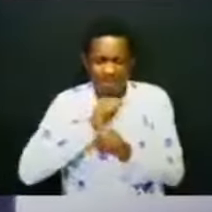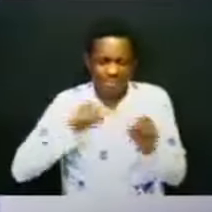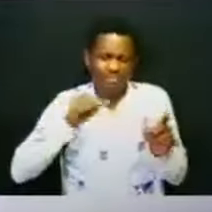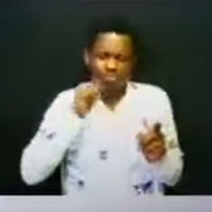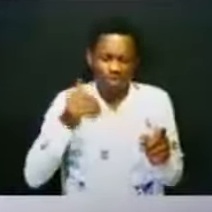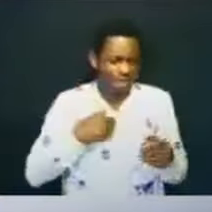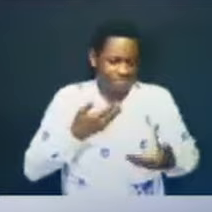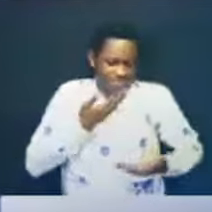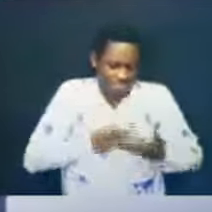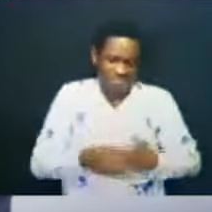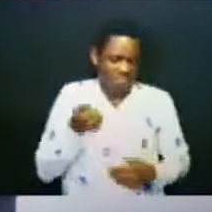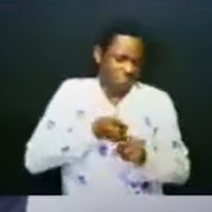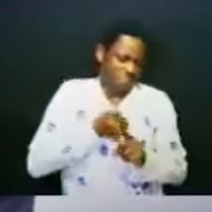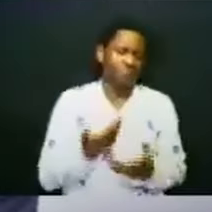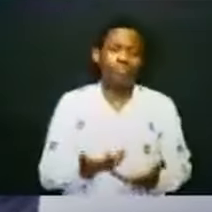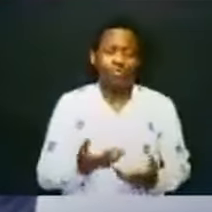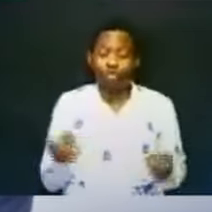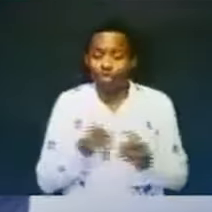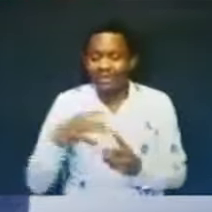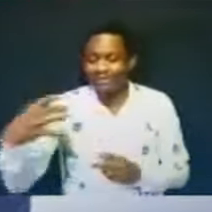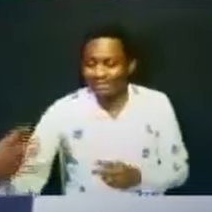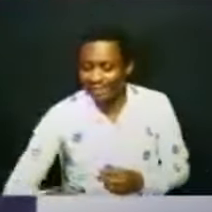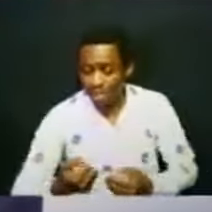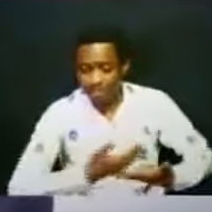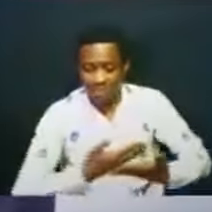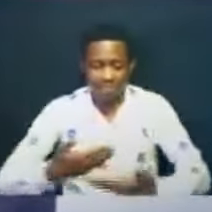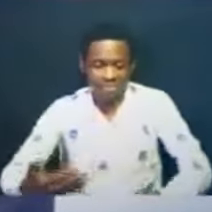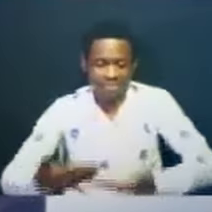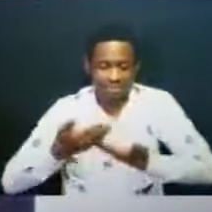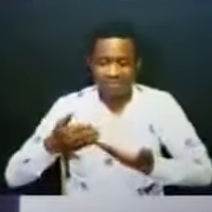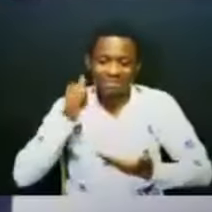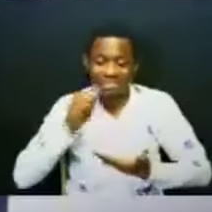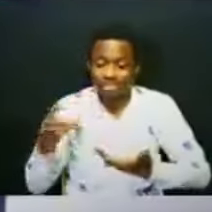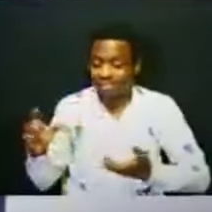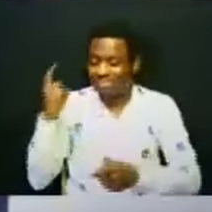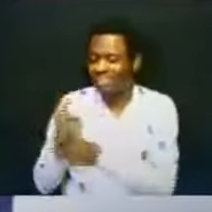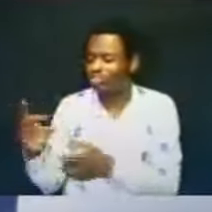this girl's child, who just joined the church not many